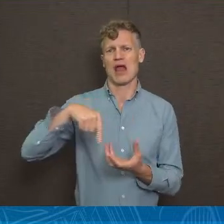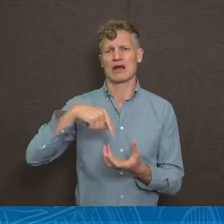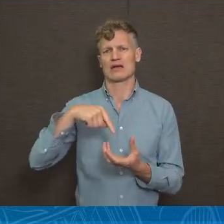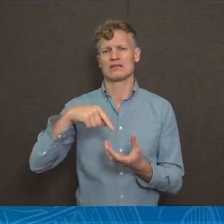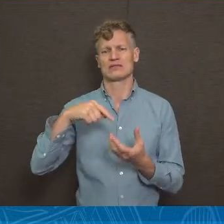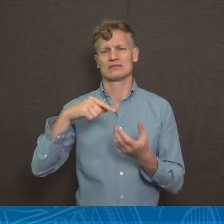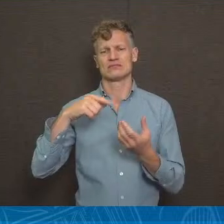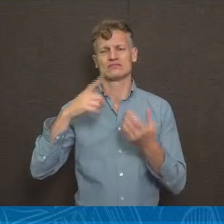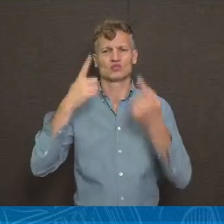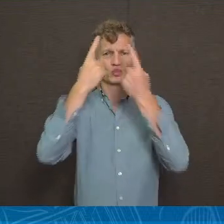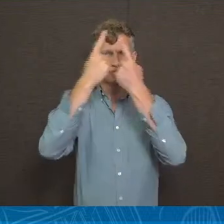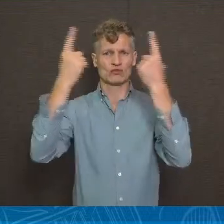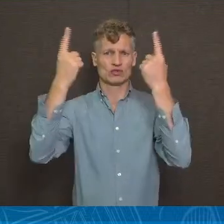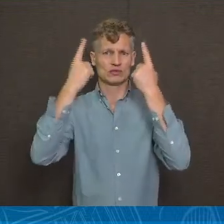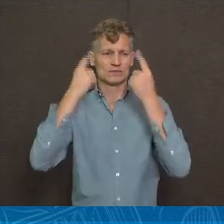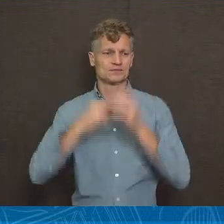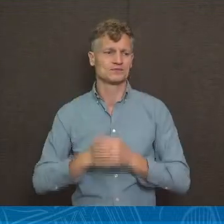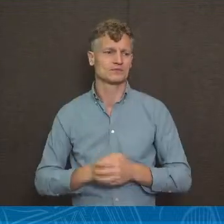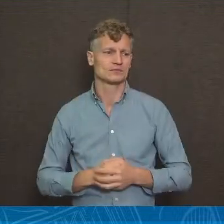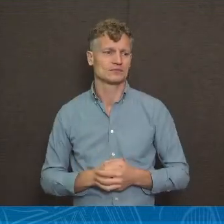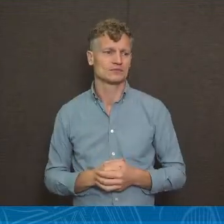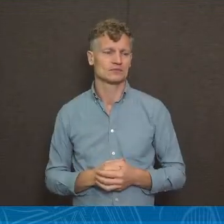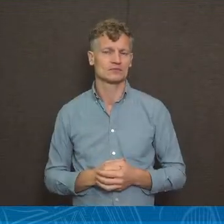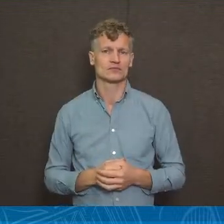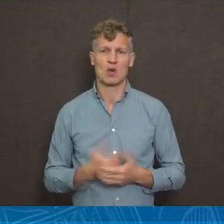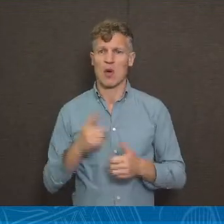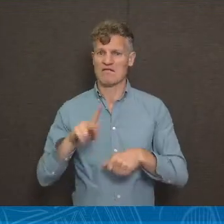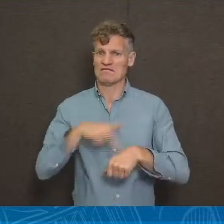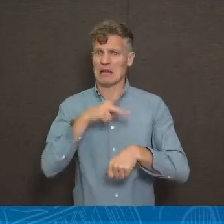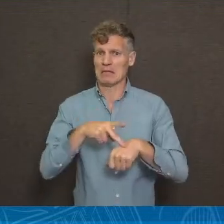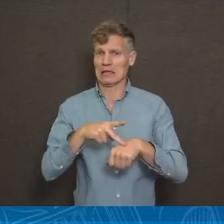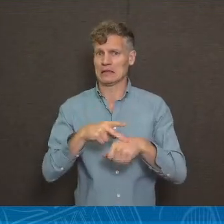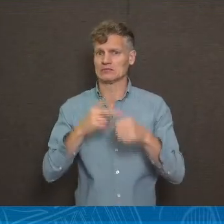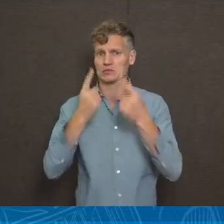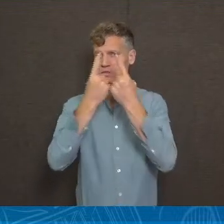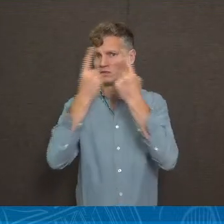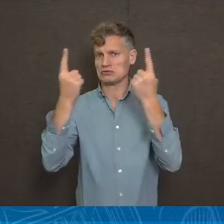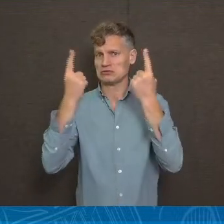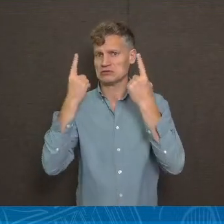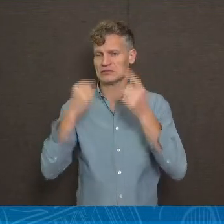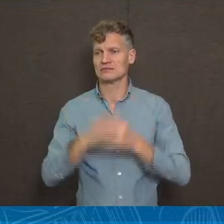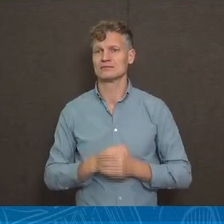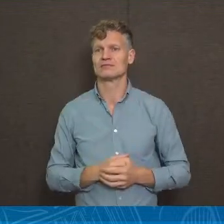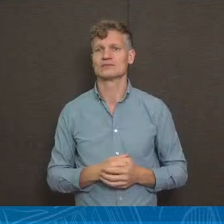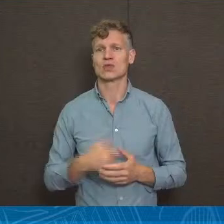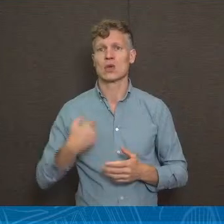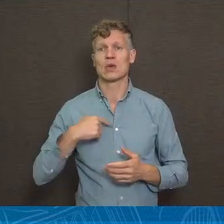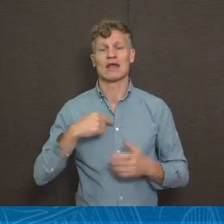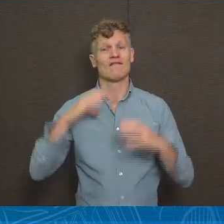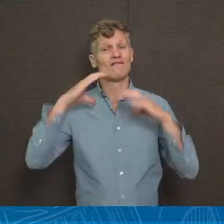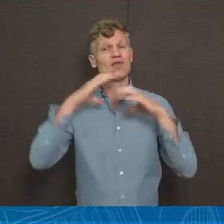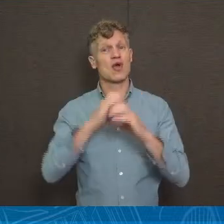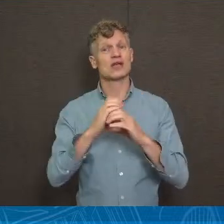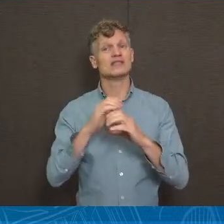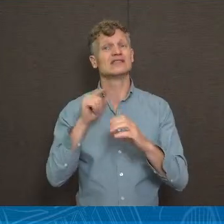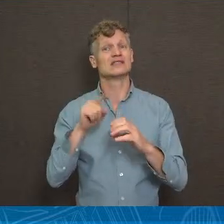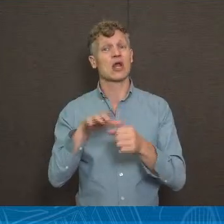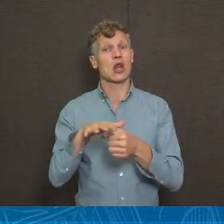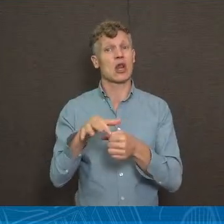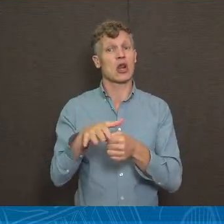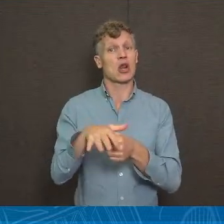much as we focus on the disaster risk reduction and management in the local communities, with the government as